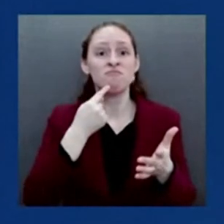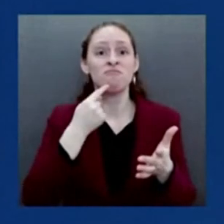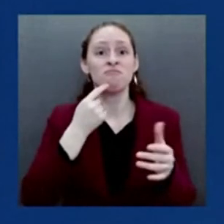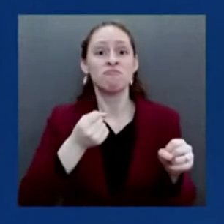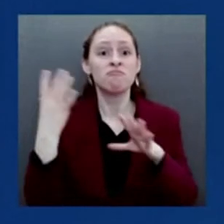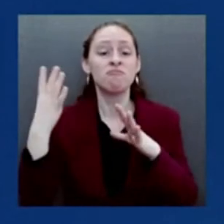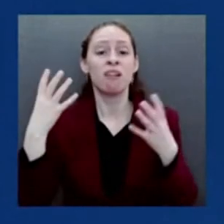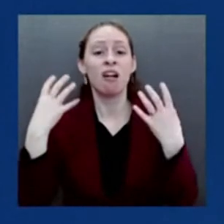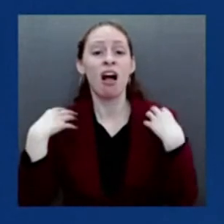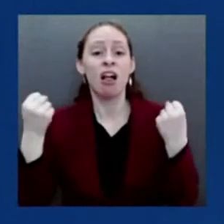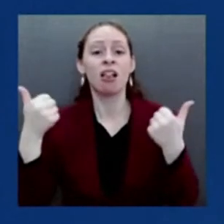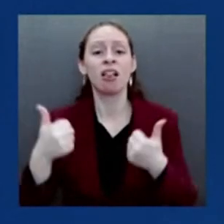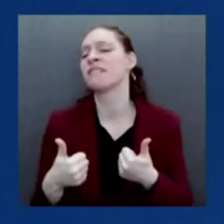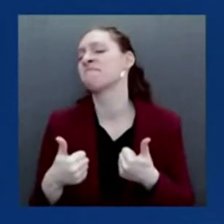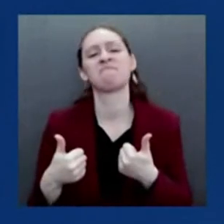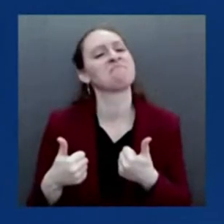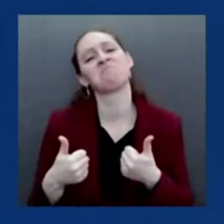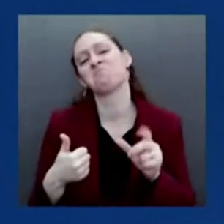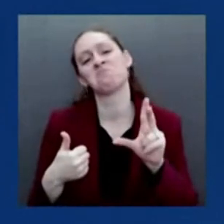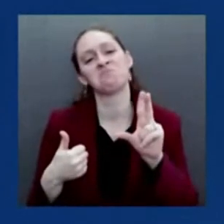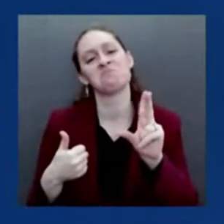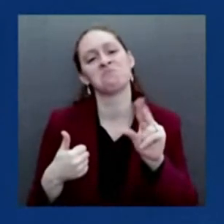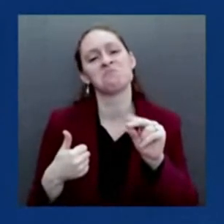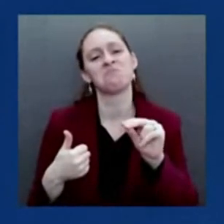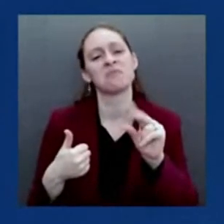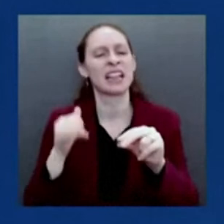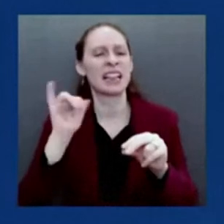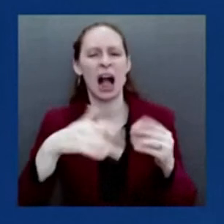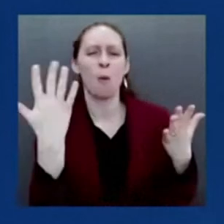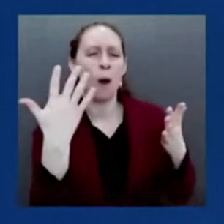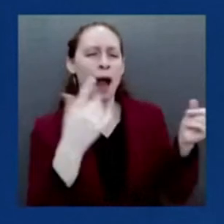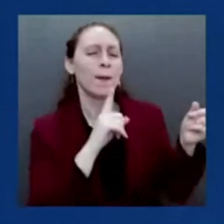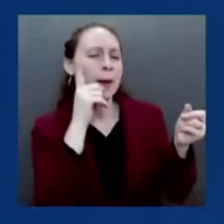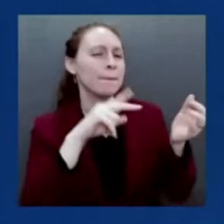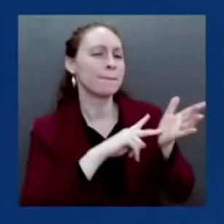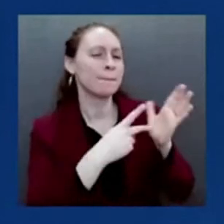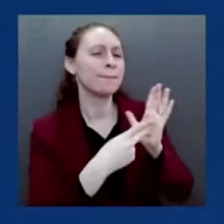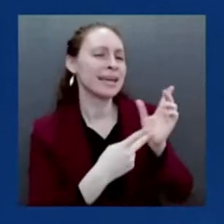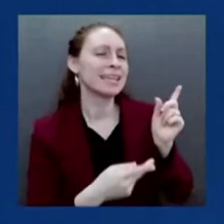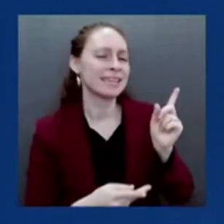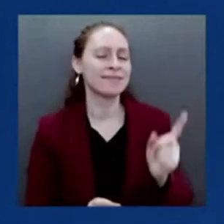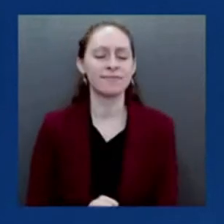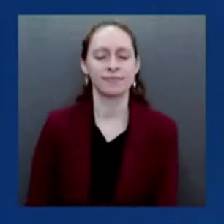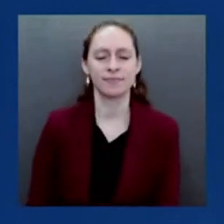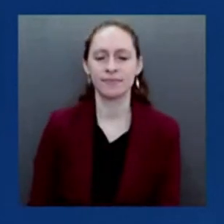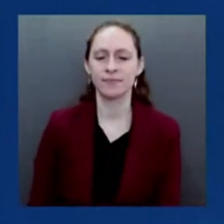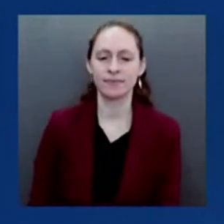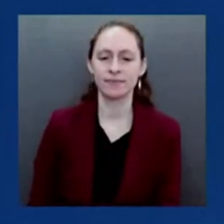Next question, please. Last question. Let's go to Weijia at CBS.